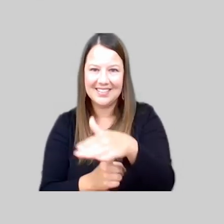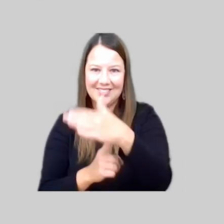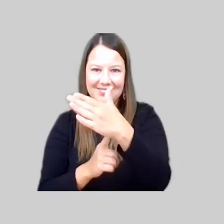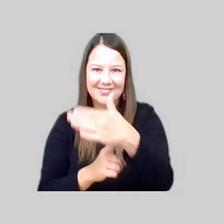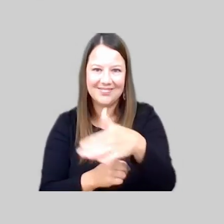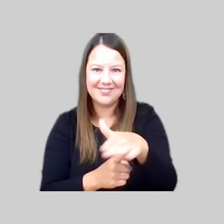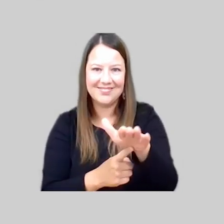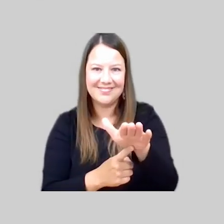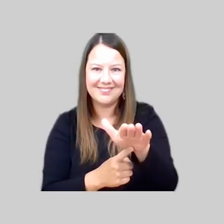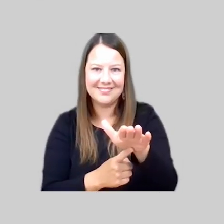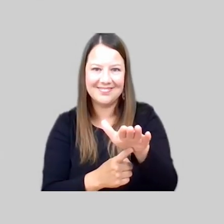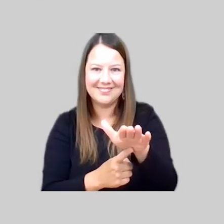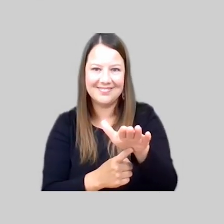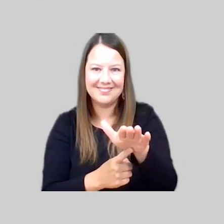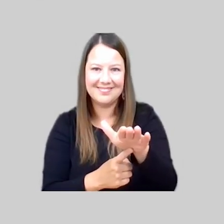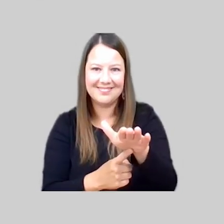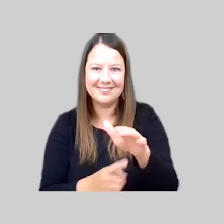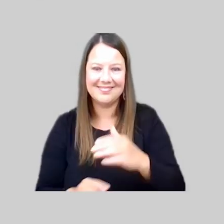Leaves.